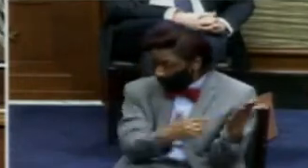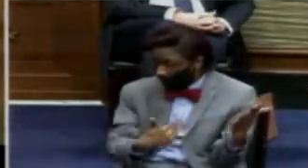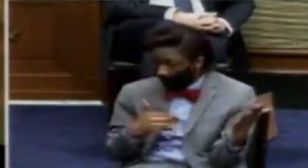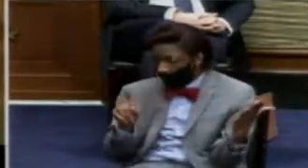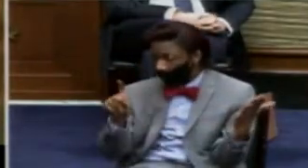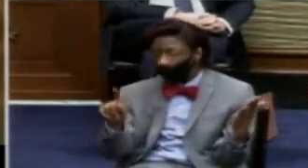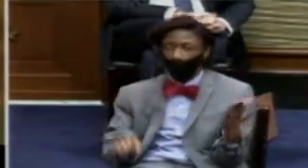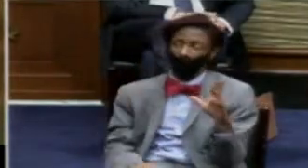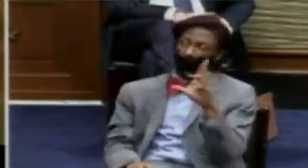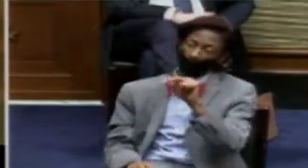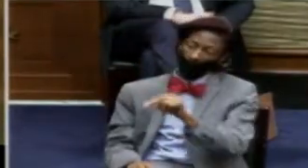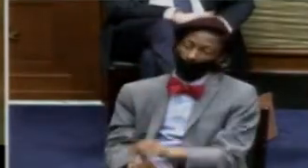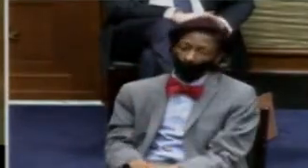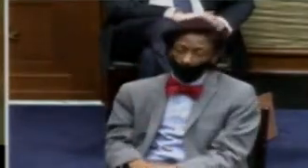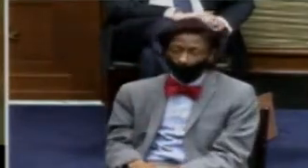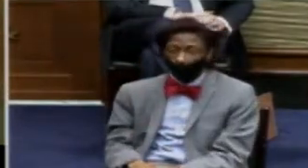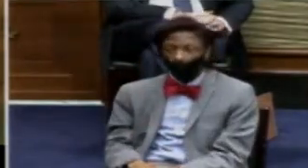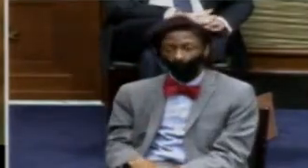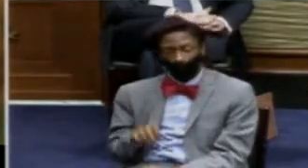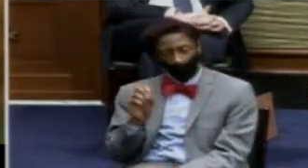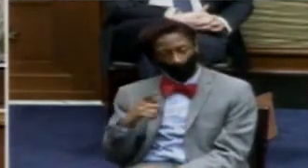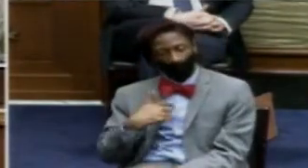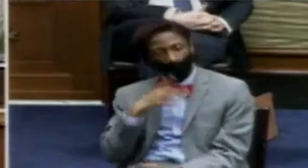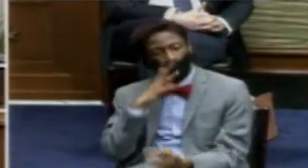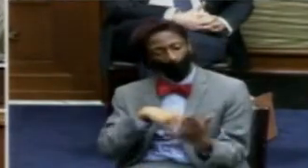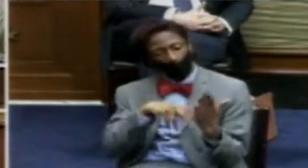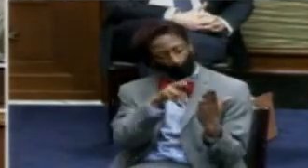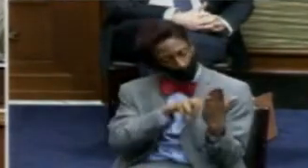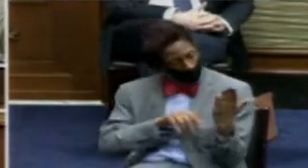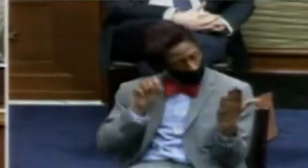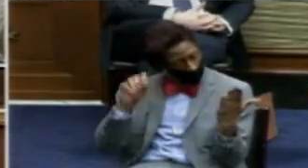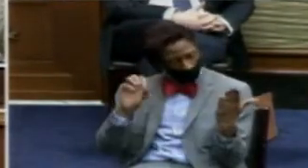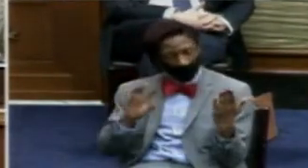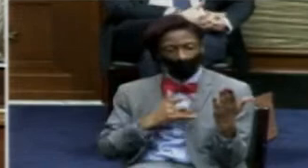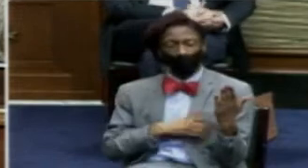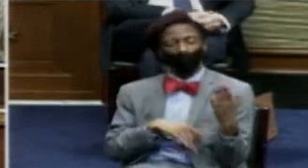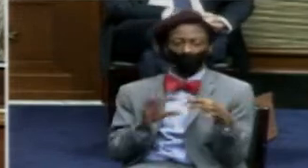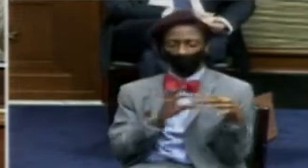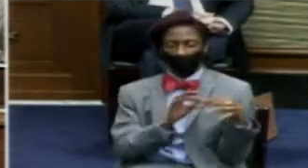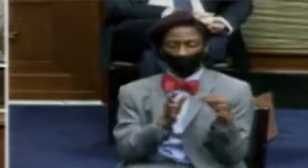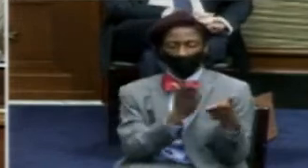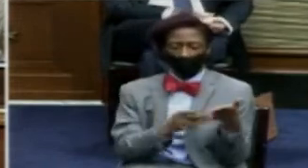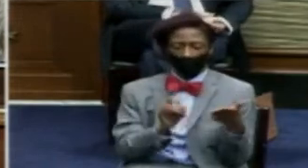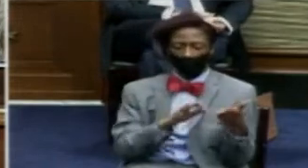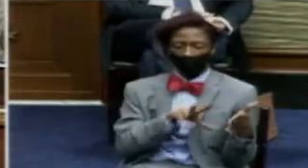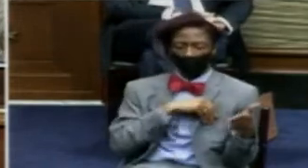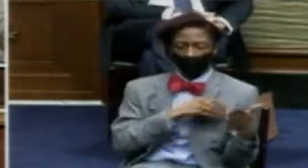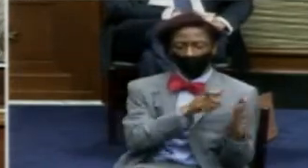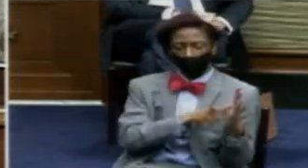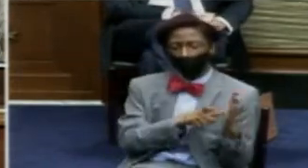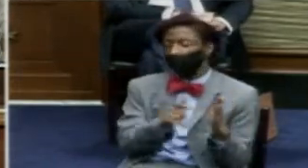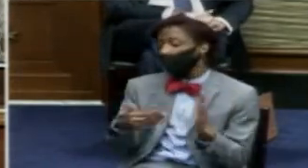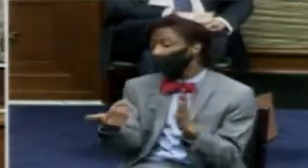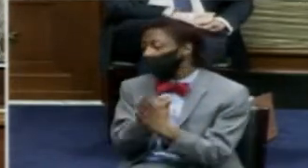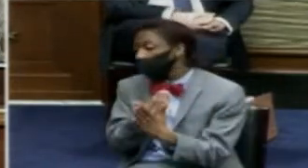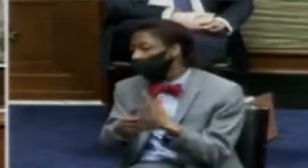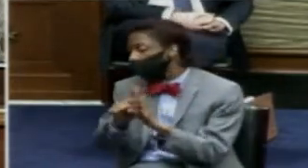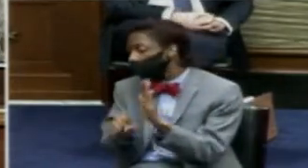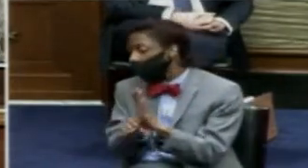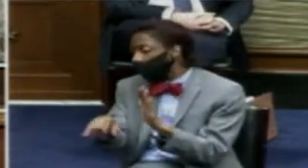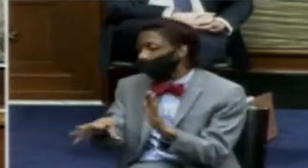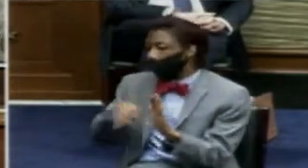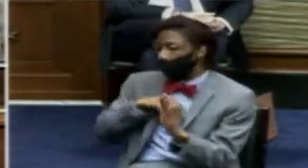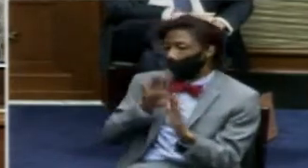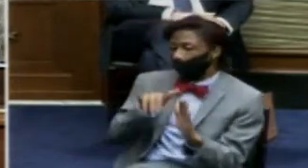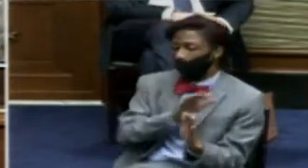It does not. I will read the relevant part of the admissions clause, and I'm quoting. New states may be admitted by the